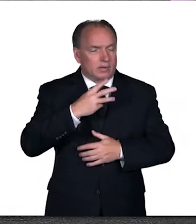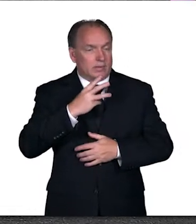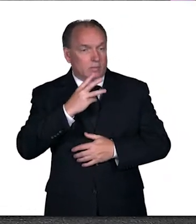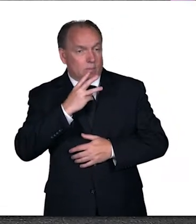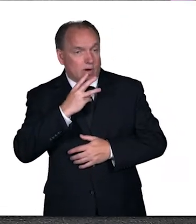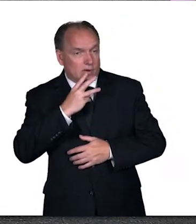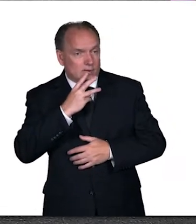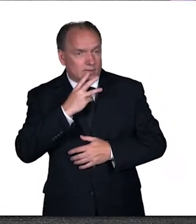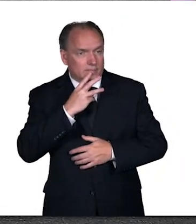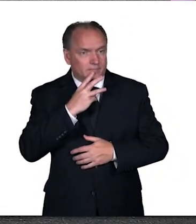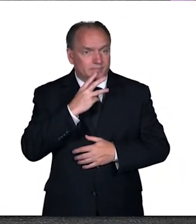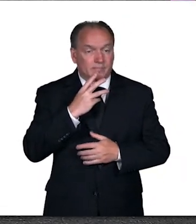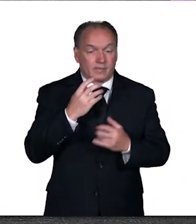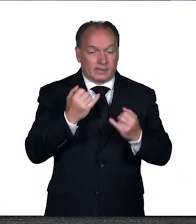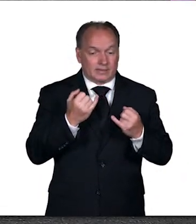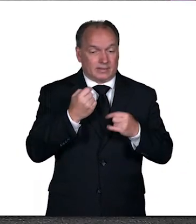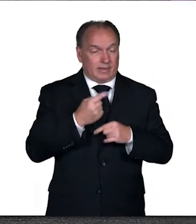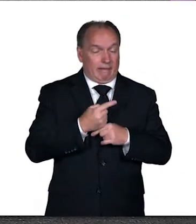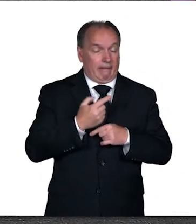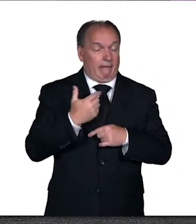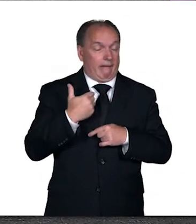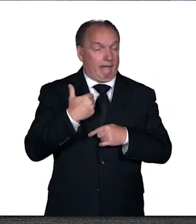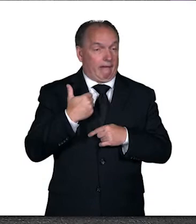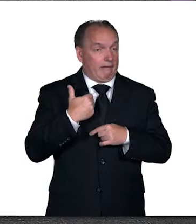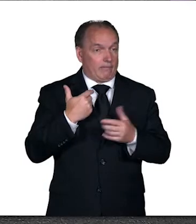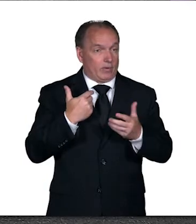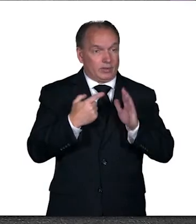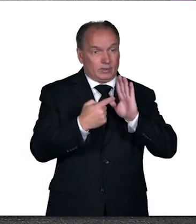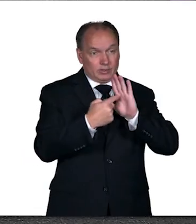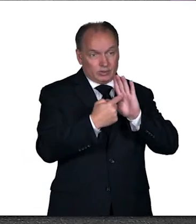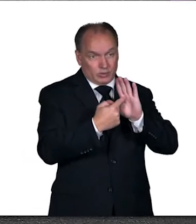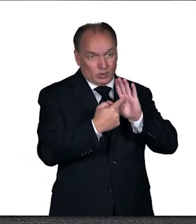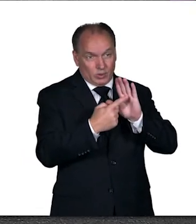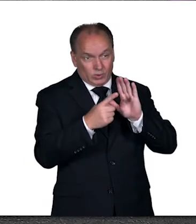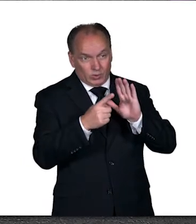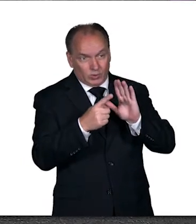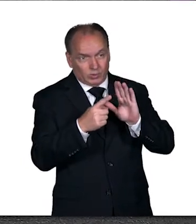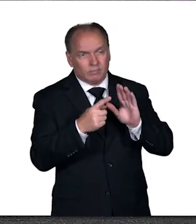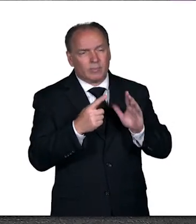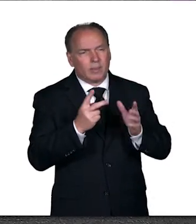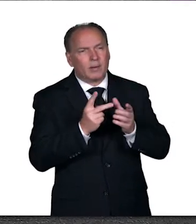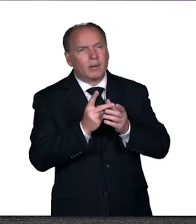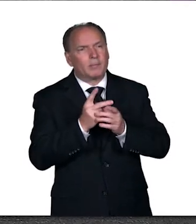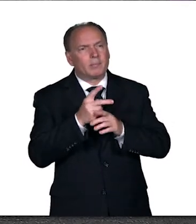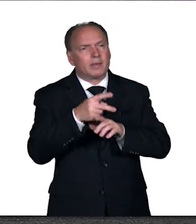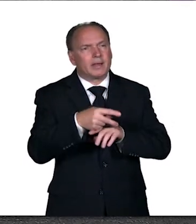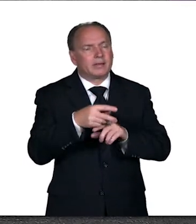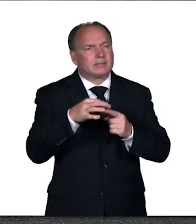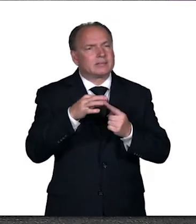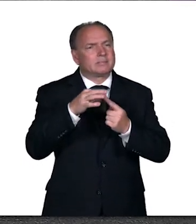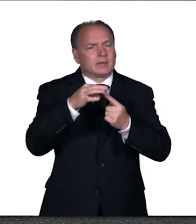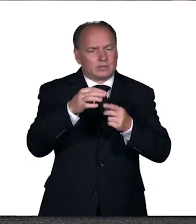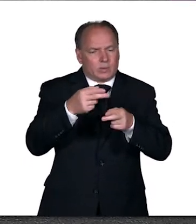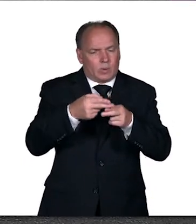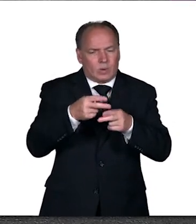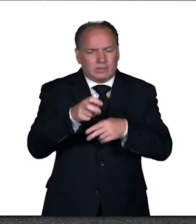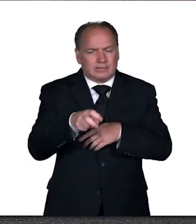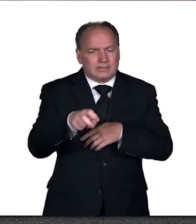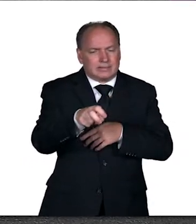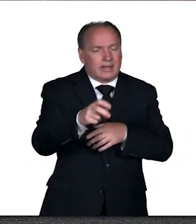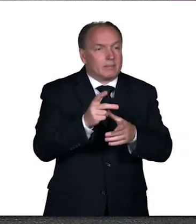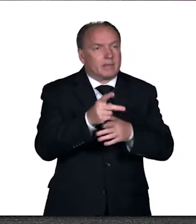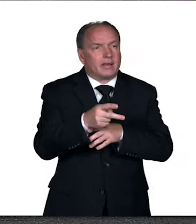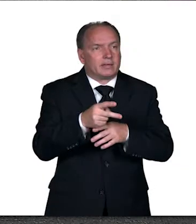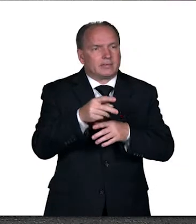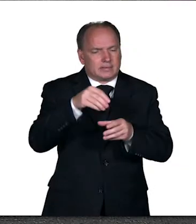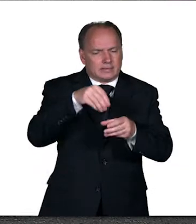water. Today, I have a little snake plant, and he is in some water,